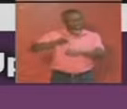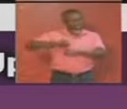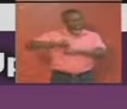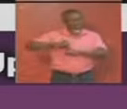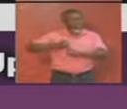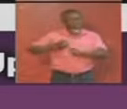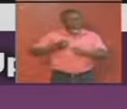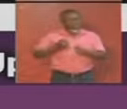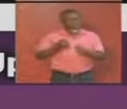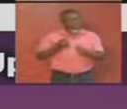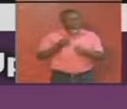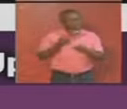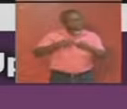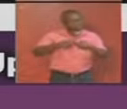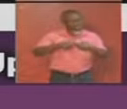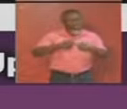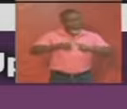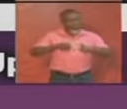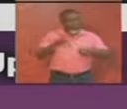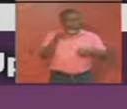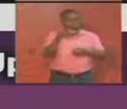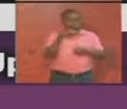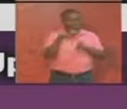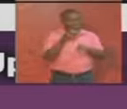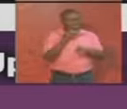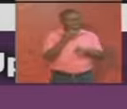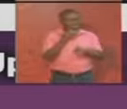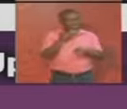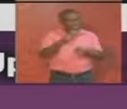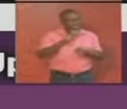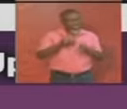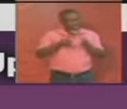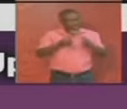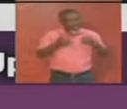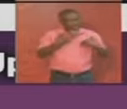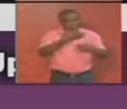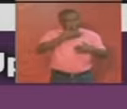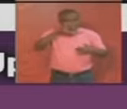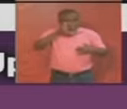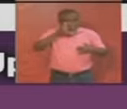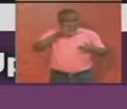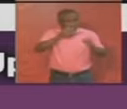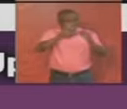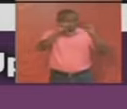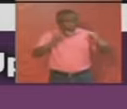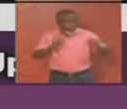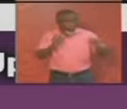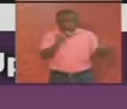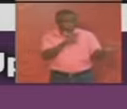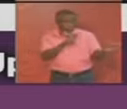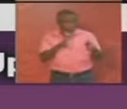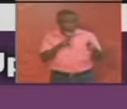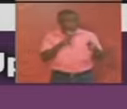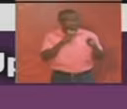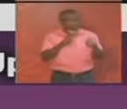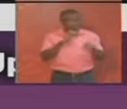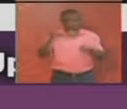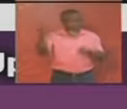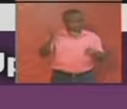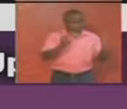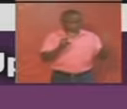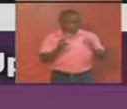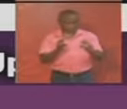opinion on whether or not a better structure could be in place now to manage nationals still looking to come in. People are still saying they can't get